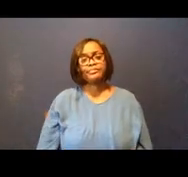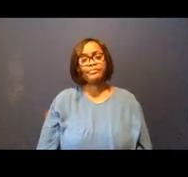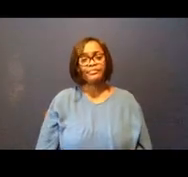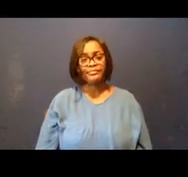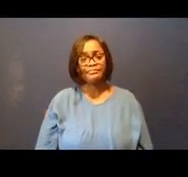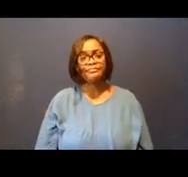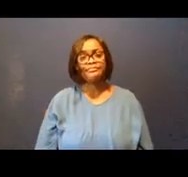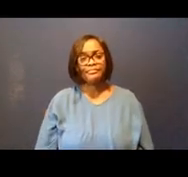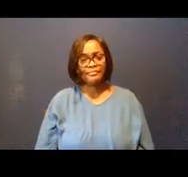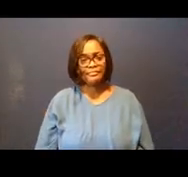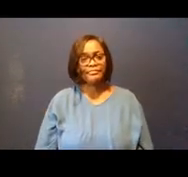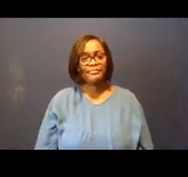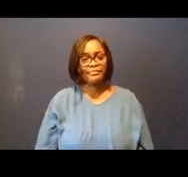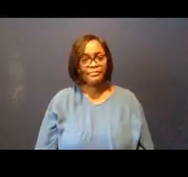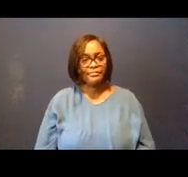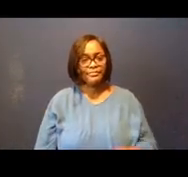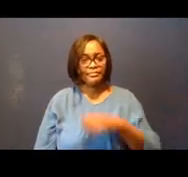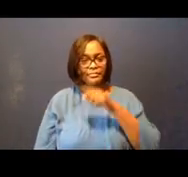trying to